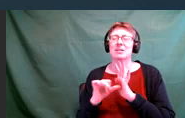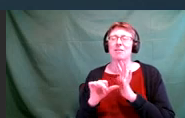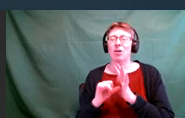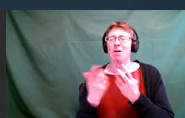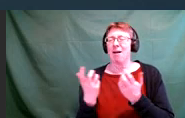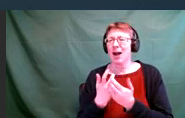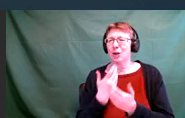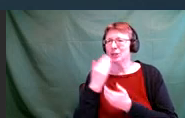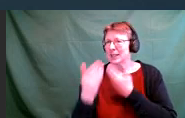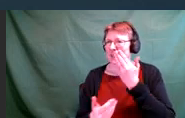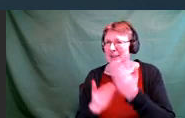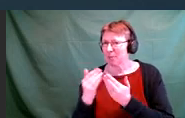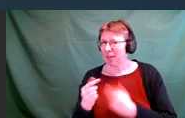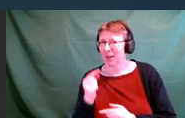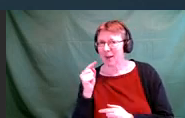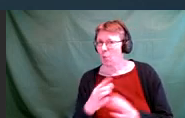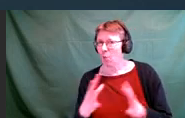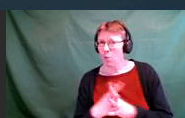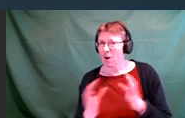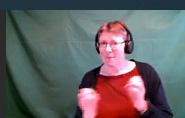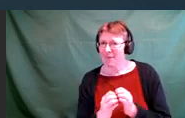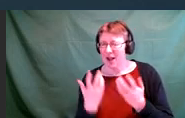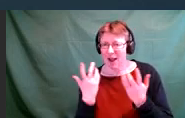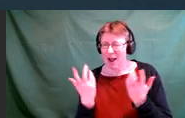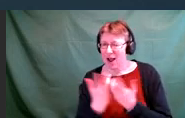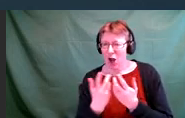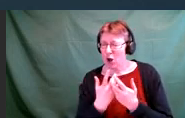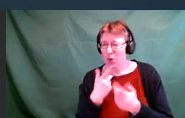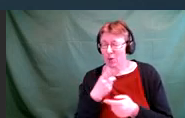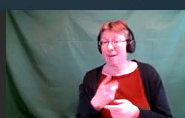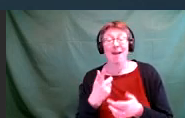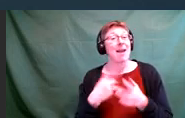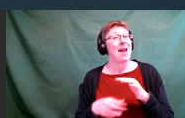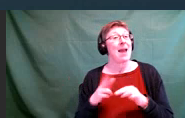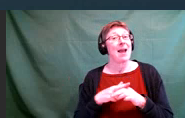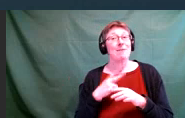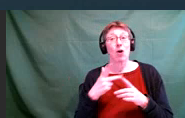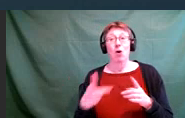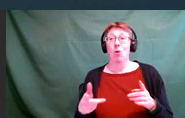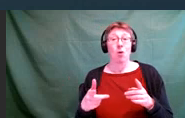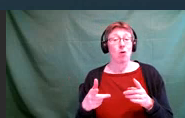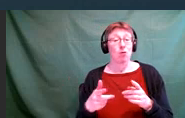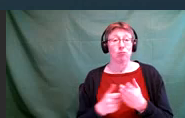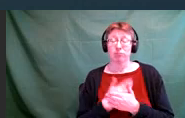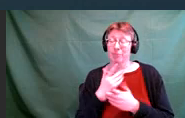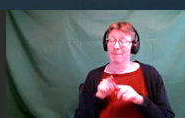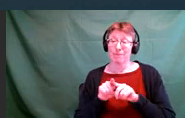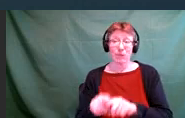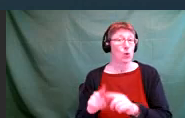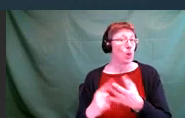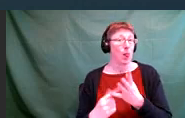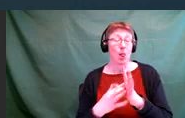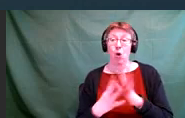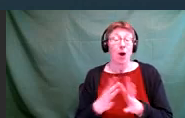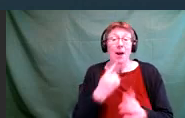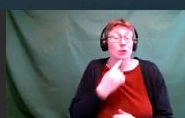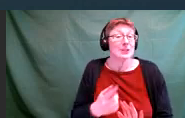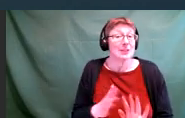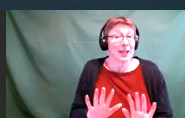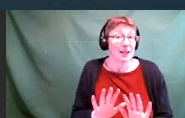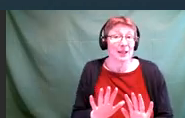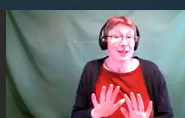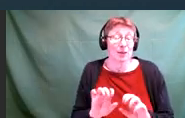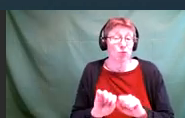explain somebody like Warren Buffett if everything's above board. And I'm not suggesting that it